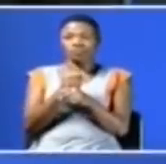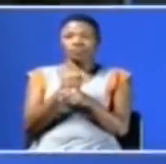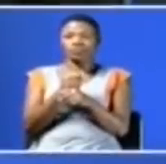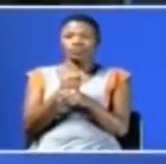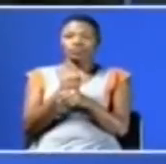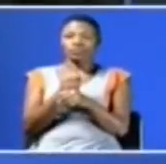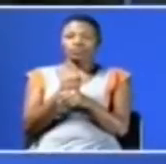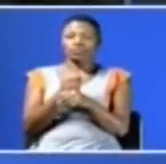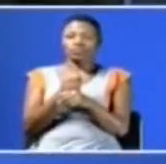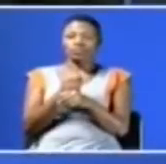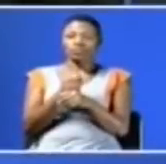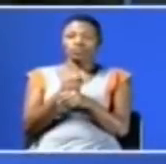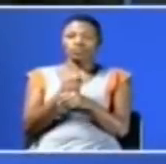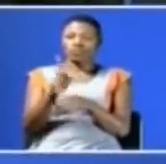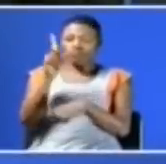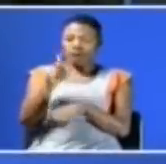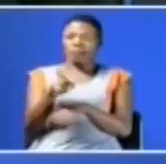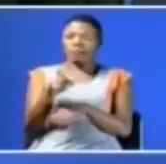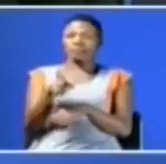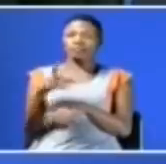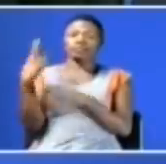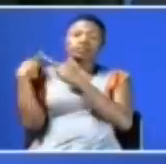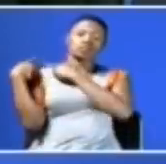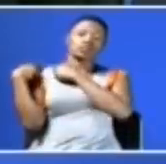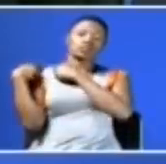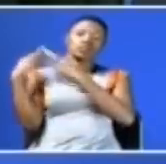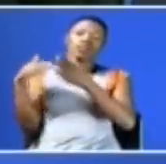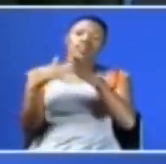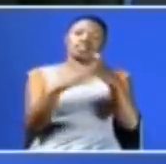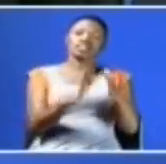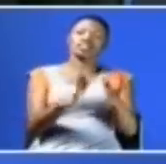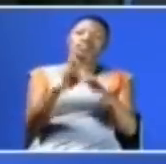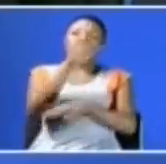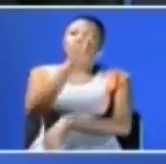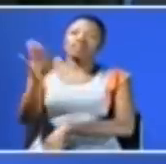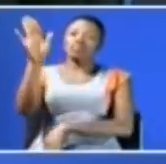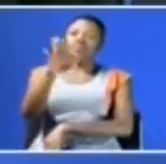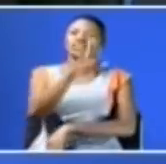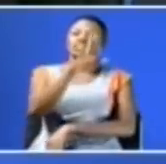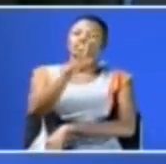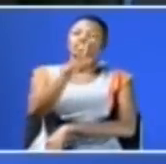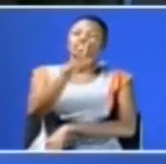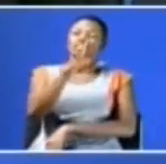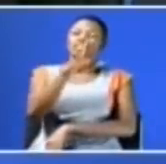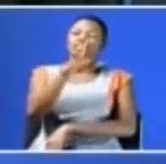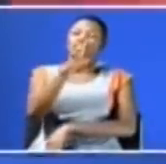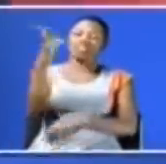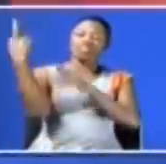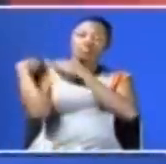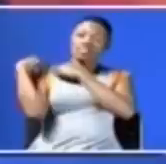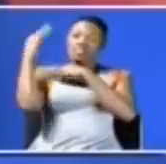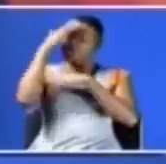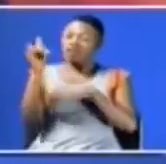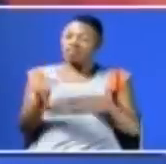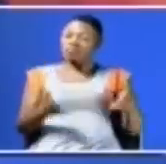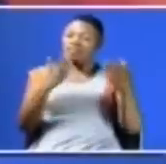to, apart from the presidential candidate, but the leadership in parliament is accountable. Mm. That's why they are being given offices, that's